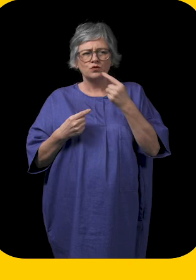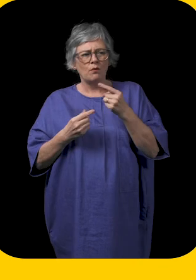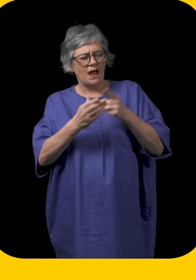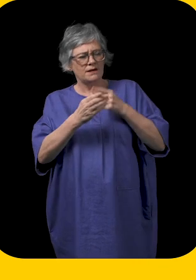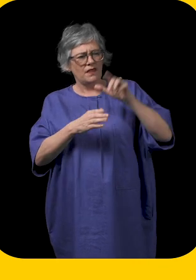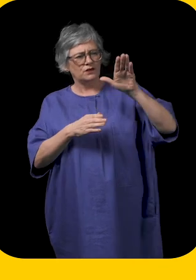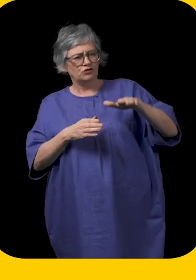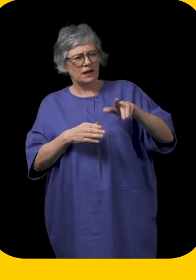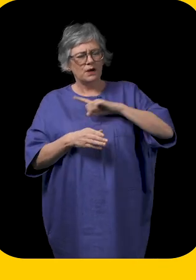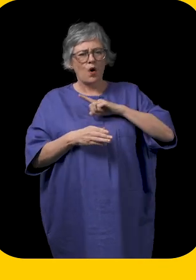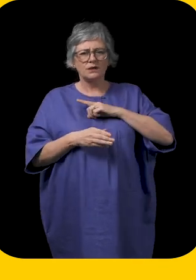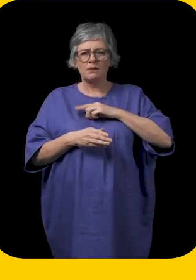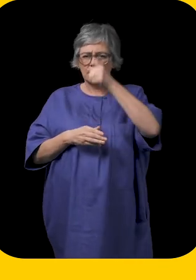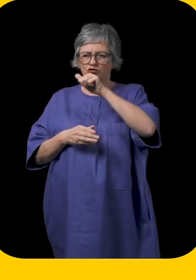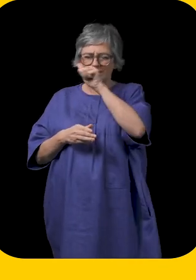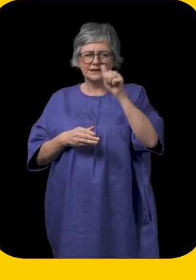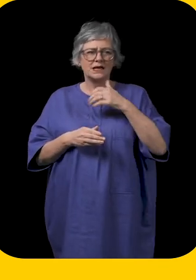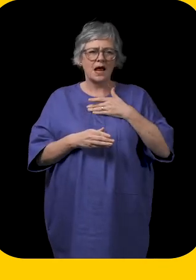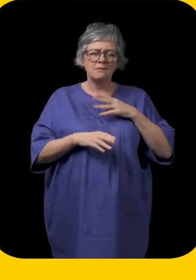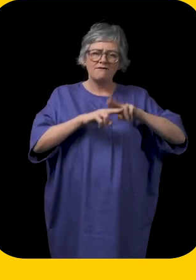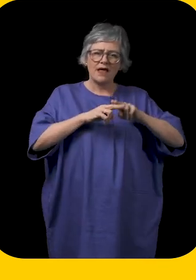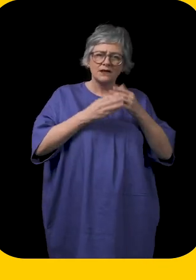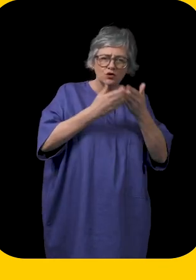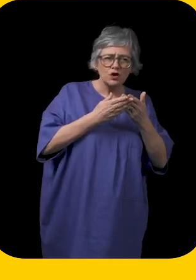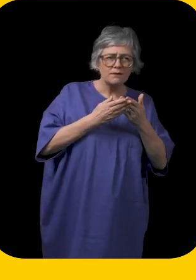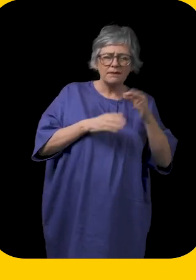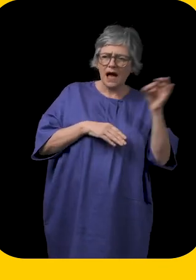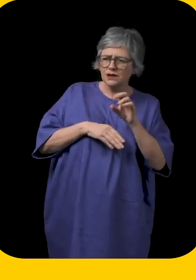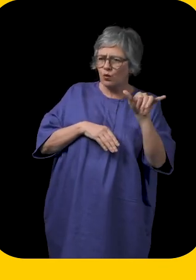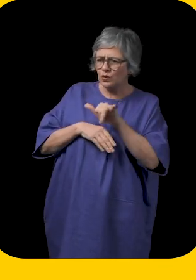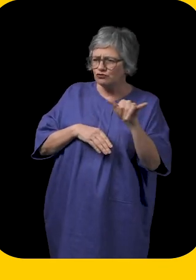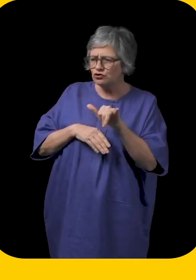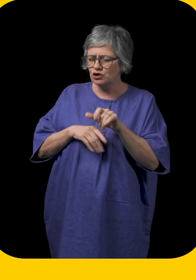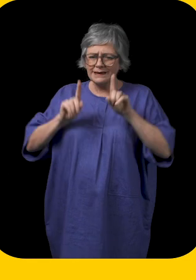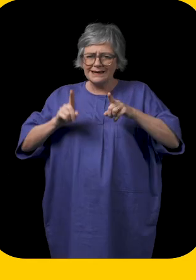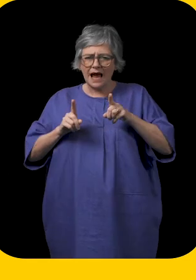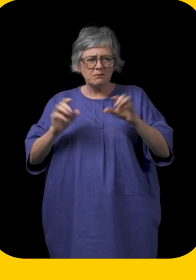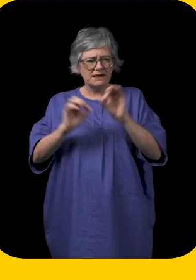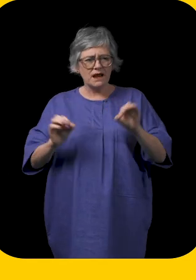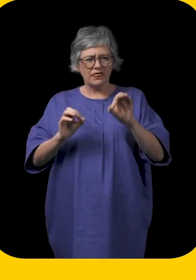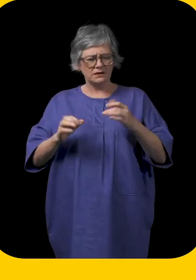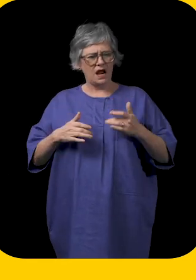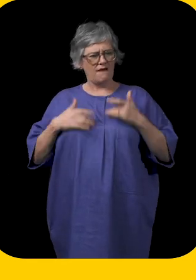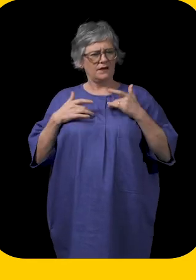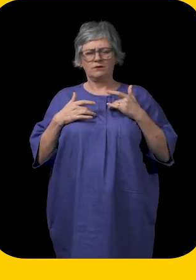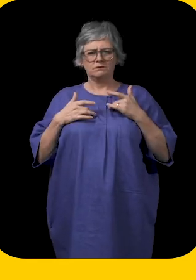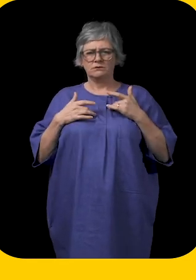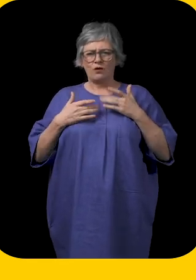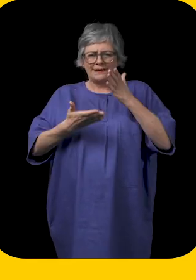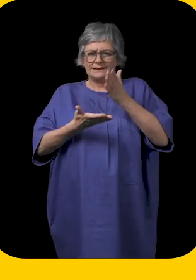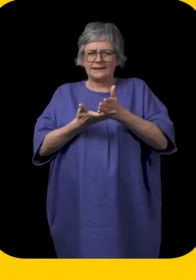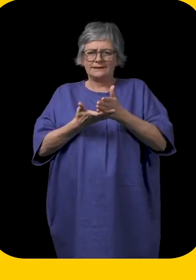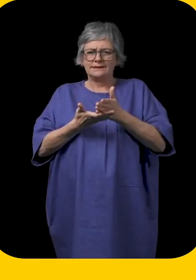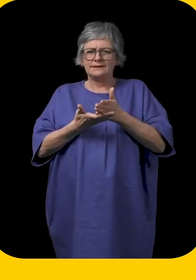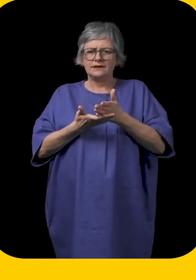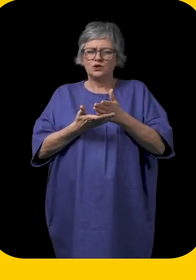told by another child, because my mum is Christian, my dad's Muslim, saying, are you Muslim or Christian? You can't be nothing. And feeling like I didn't exist.